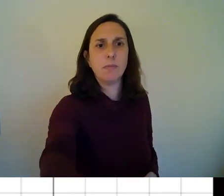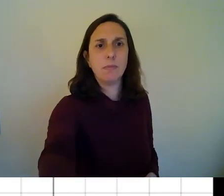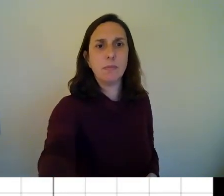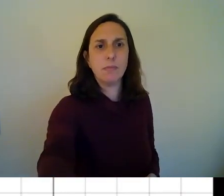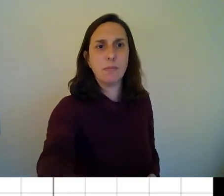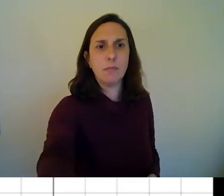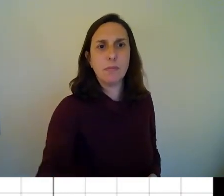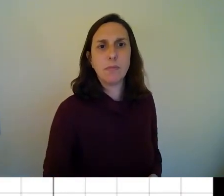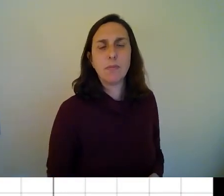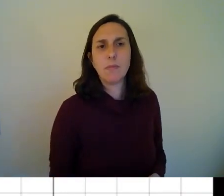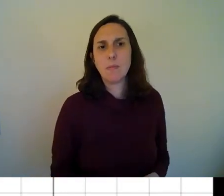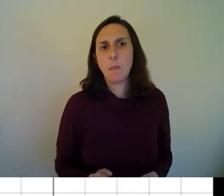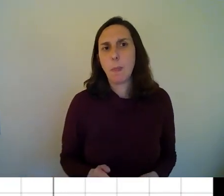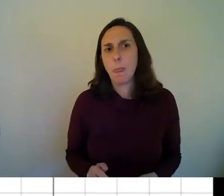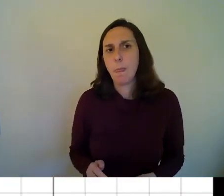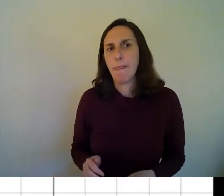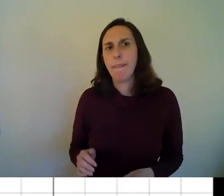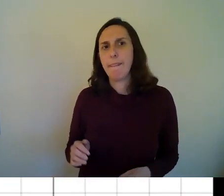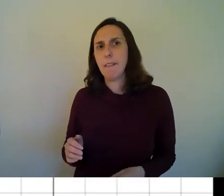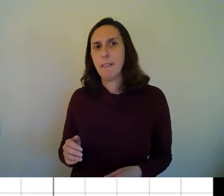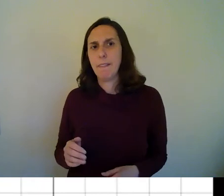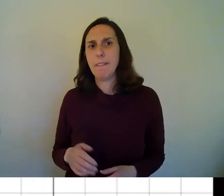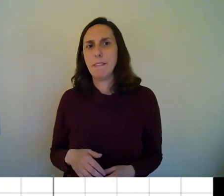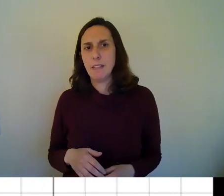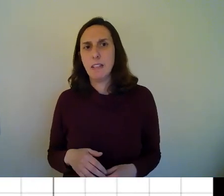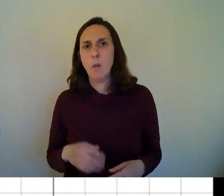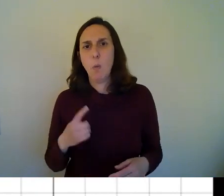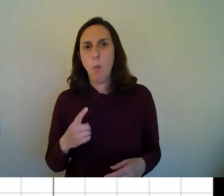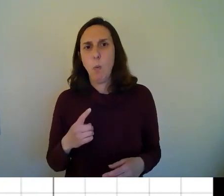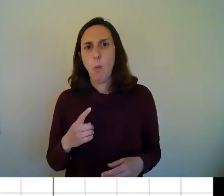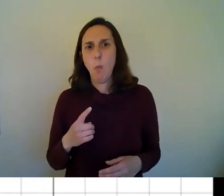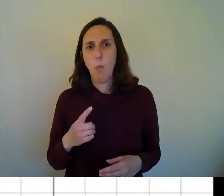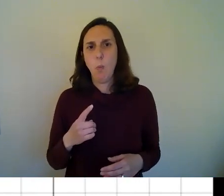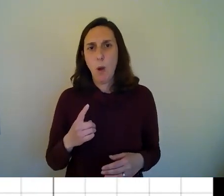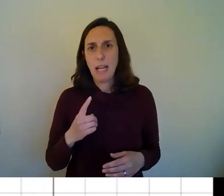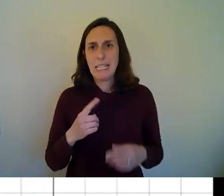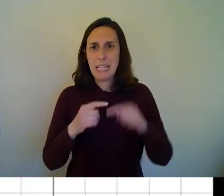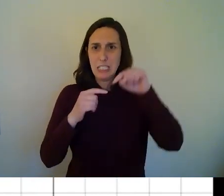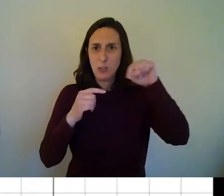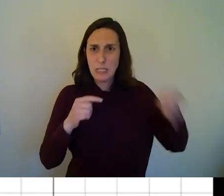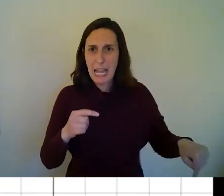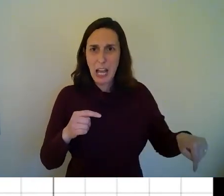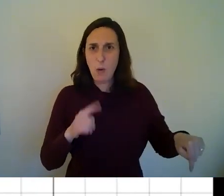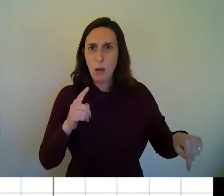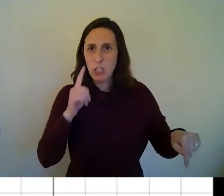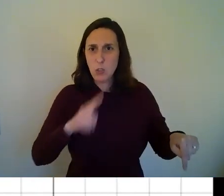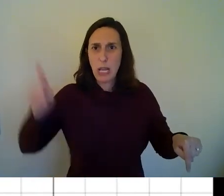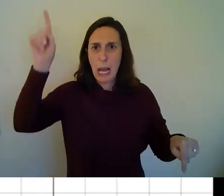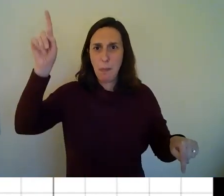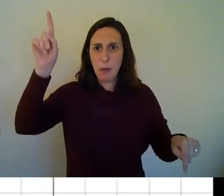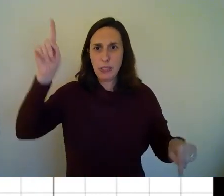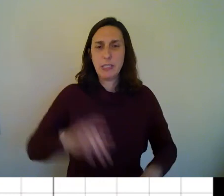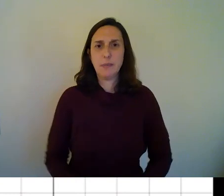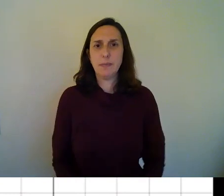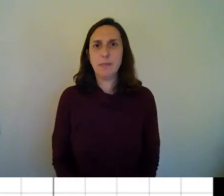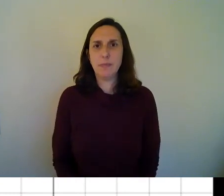here, gives two distinct parts for this function. In one side, it's shooting downwards, and the other side, it's shooting upwards. We're shooting